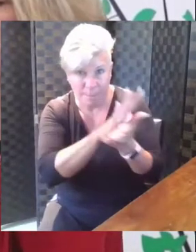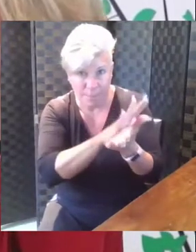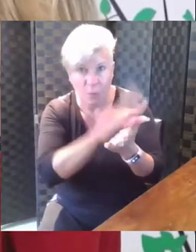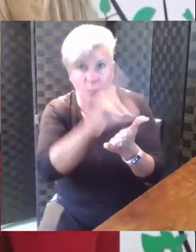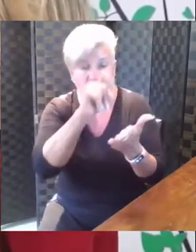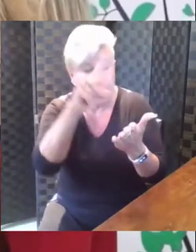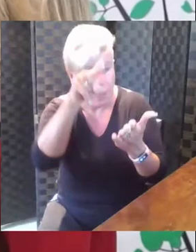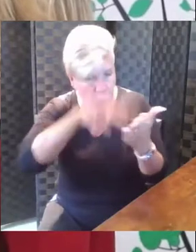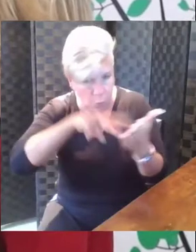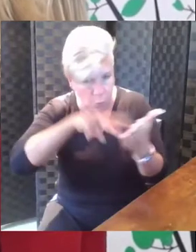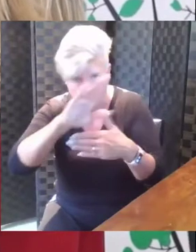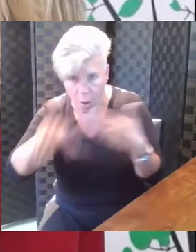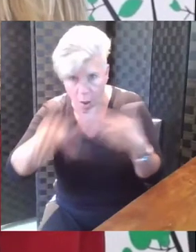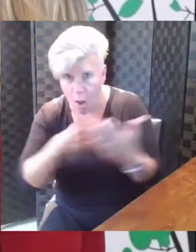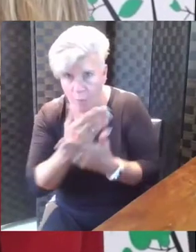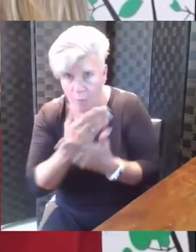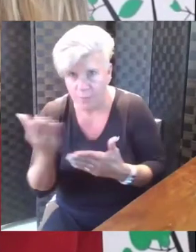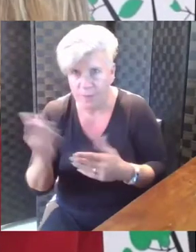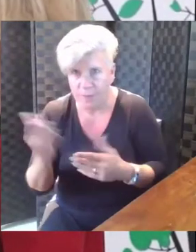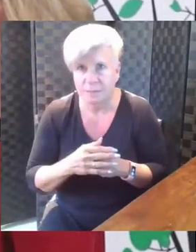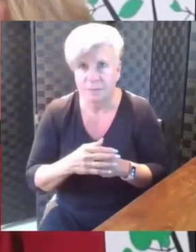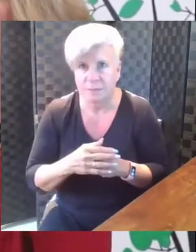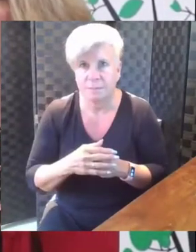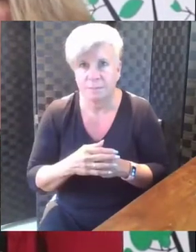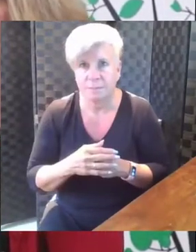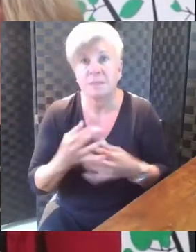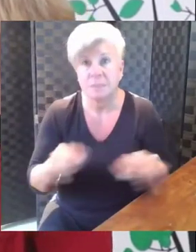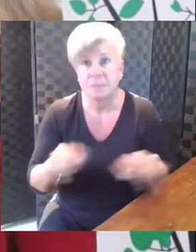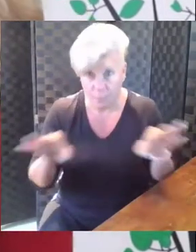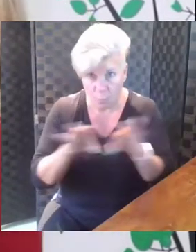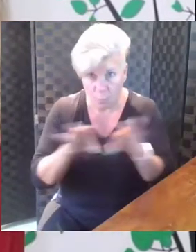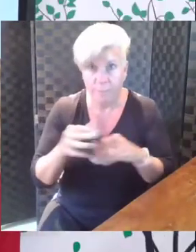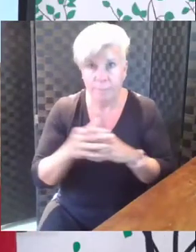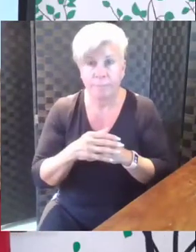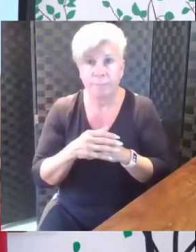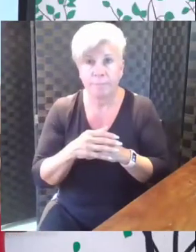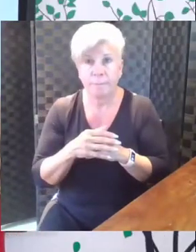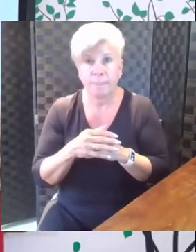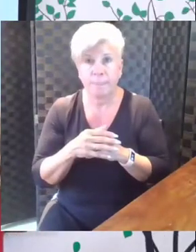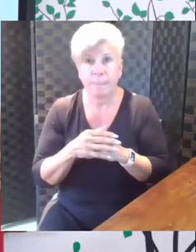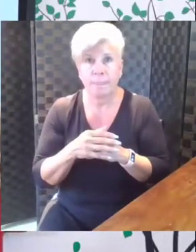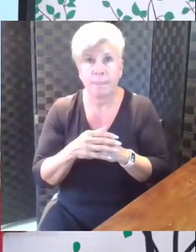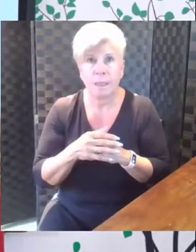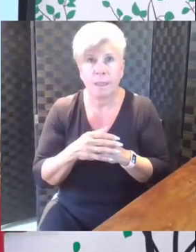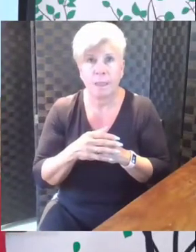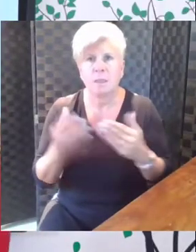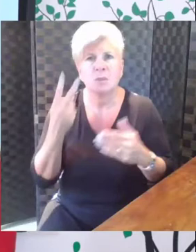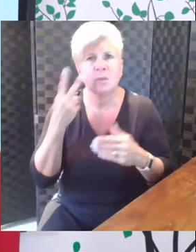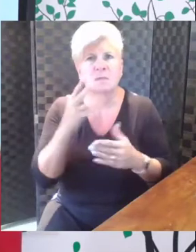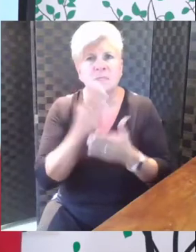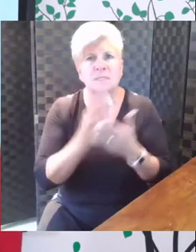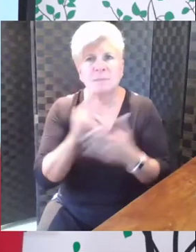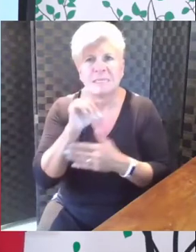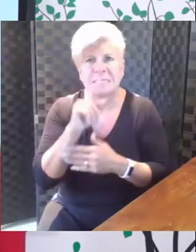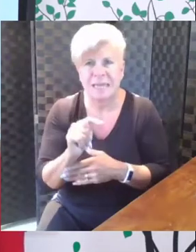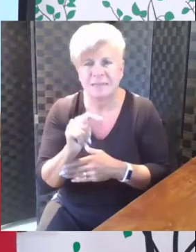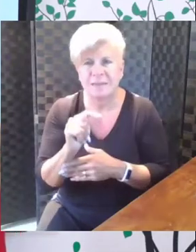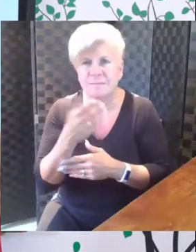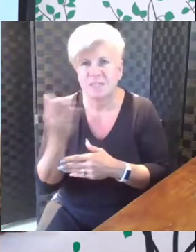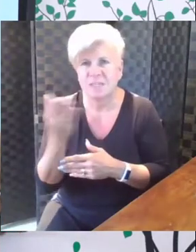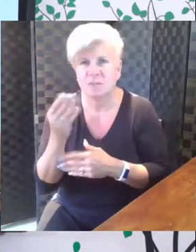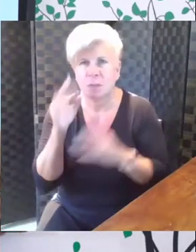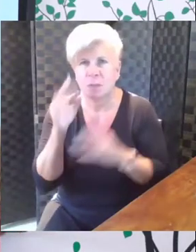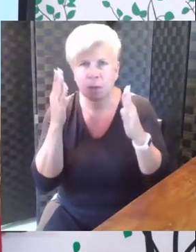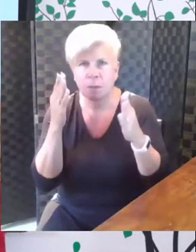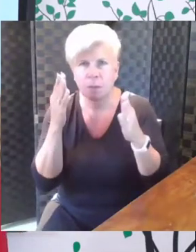make sure we look at all of the things because it's important information. So let's look at some of our text features a little